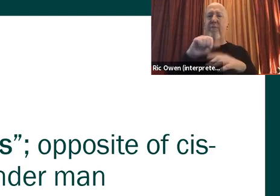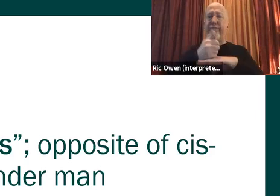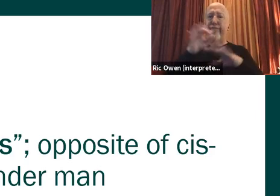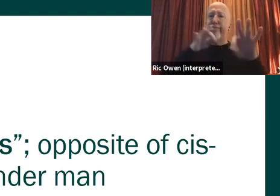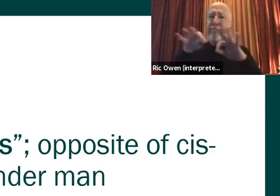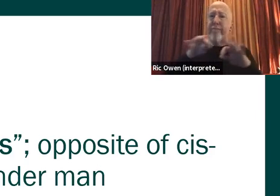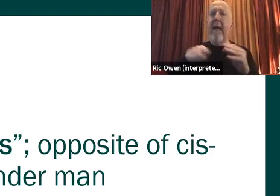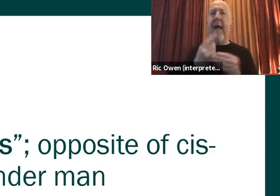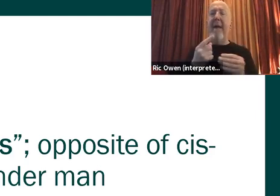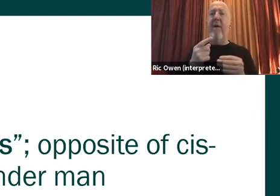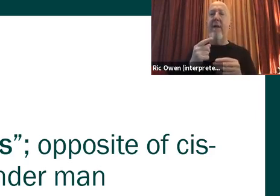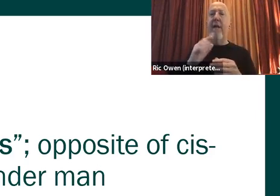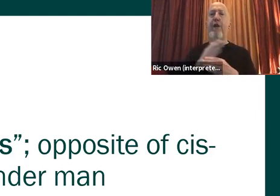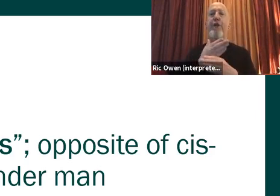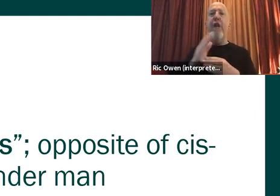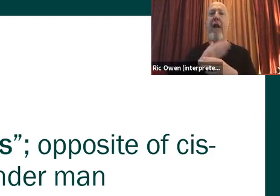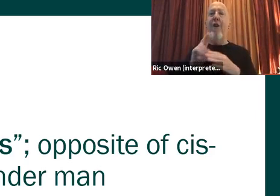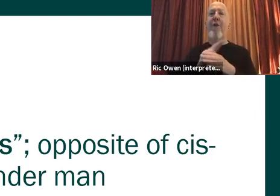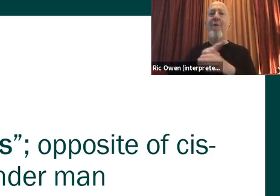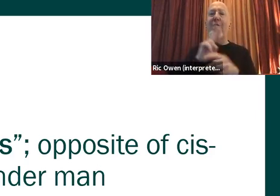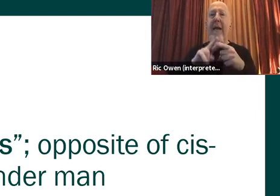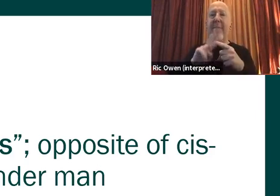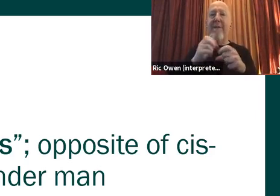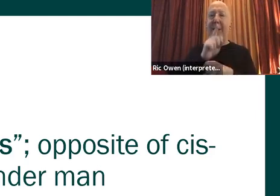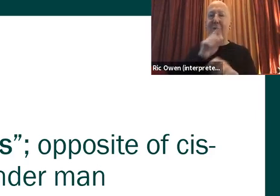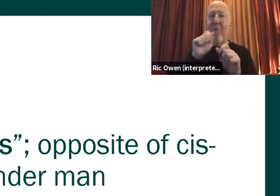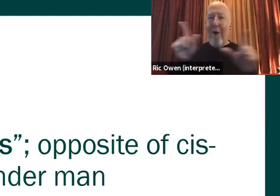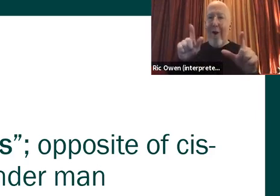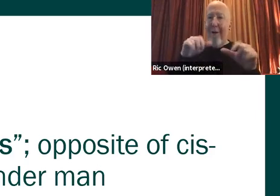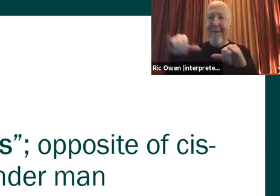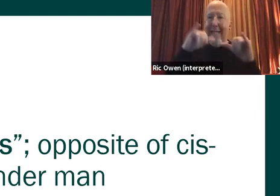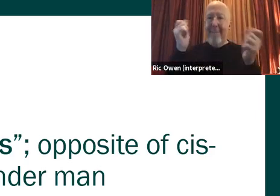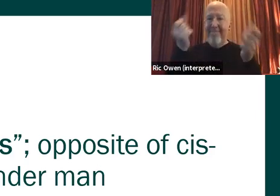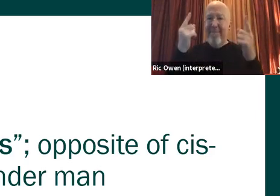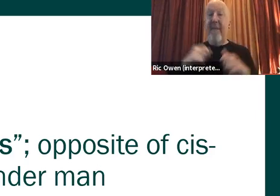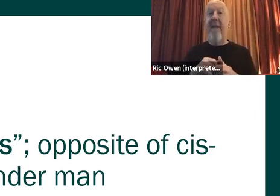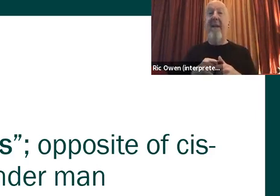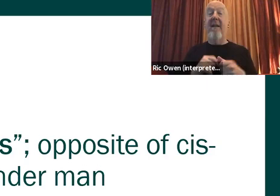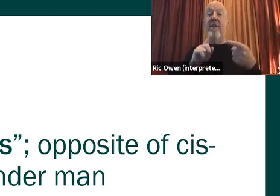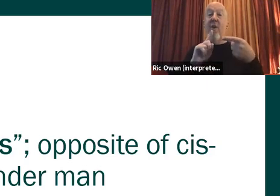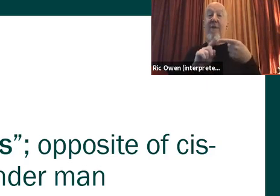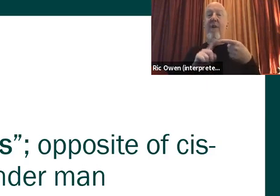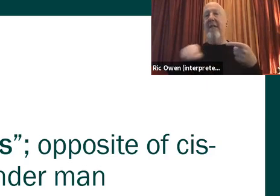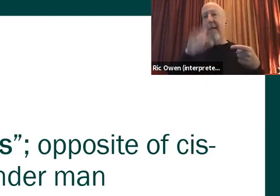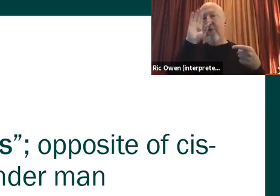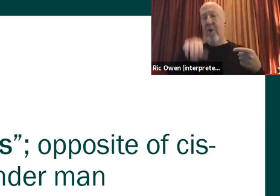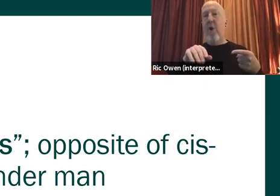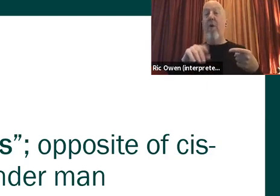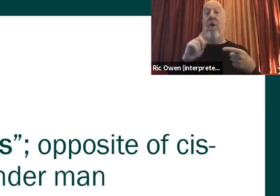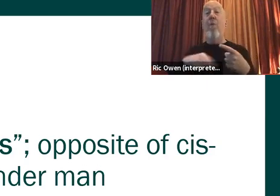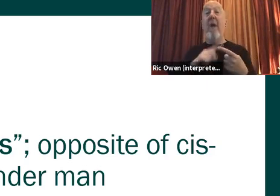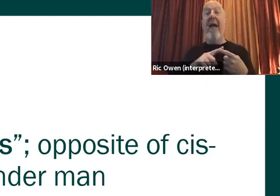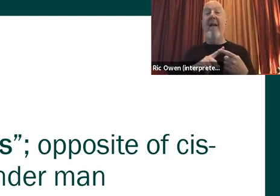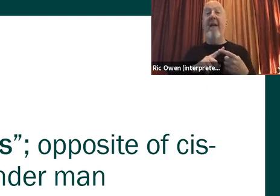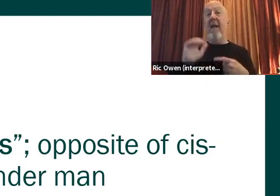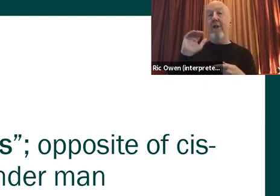shared vocabulary to make sure that we are all on the same page. So first, as we know, when a child